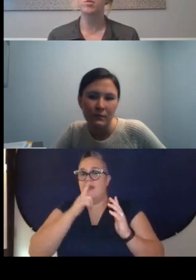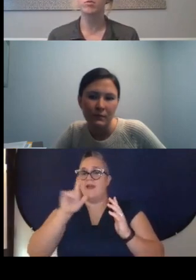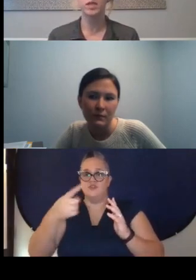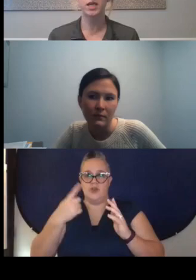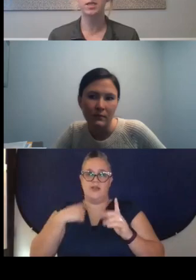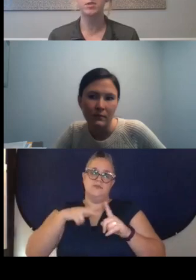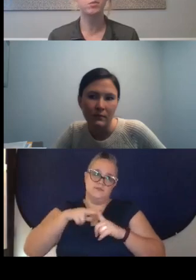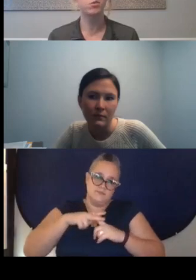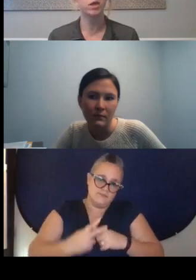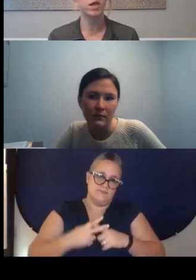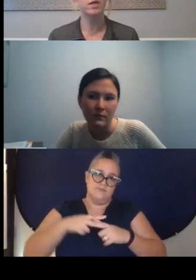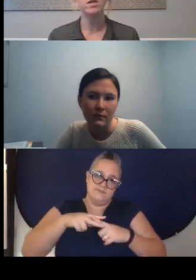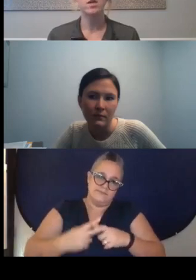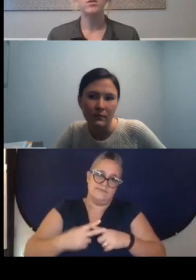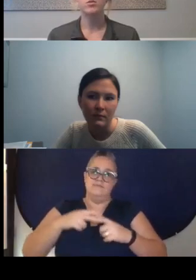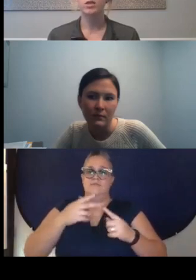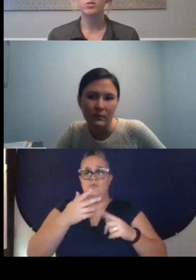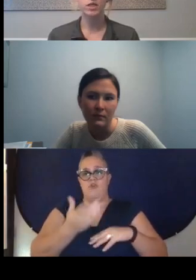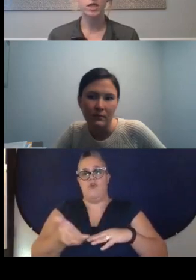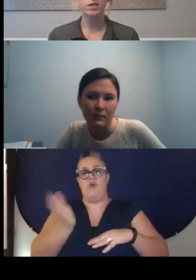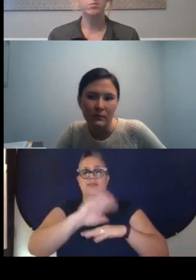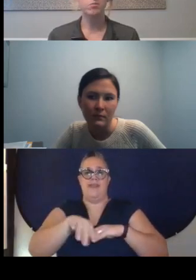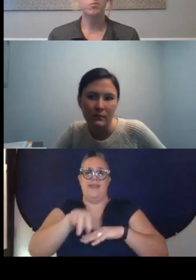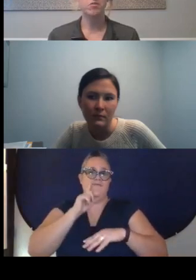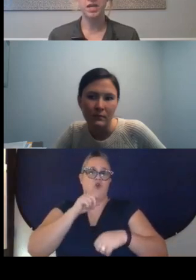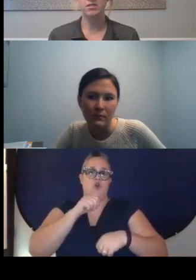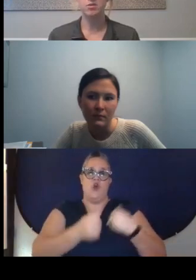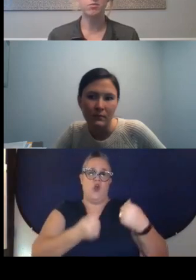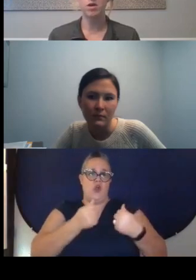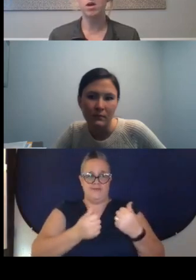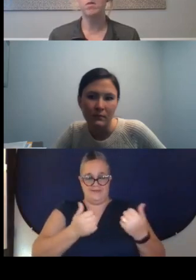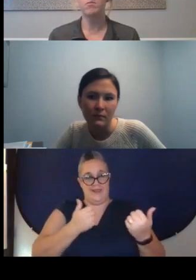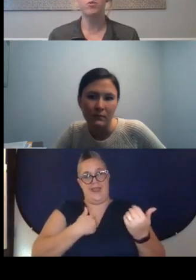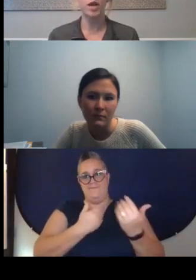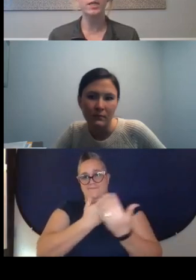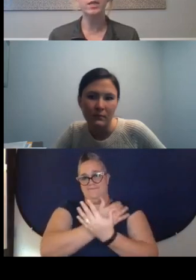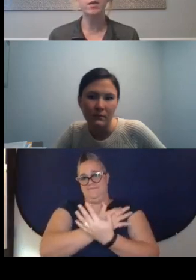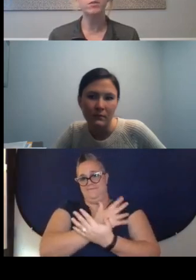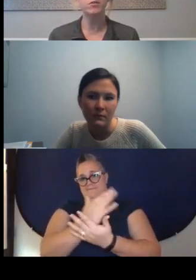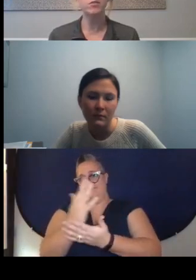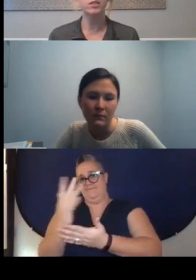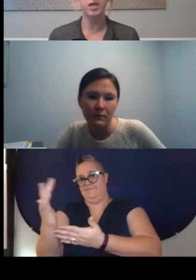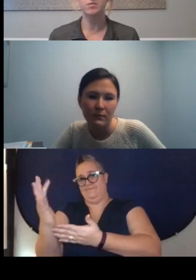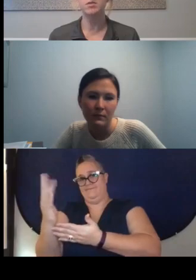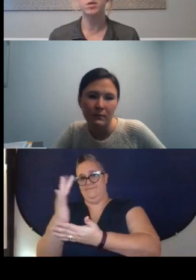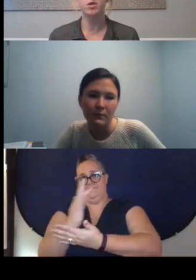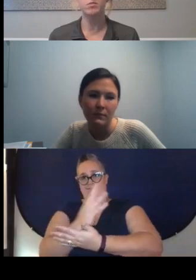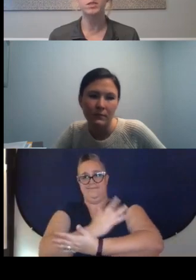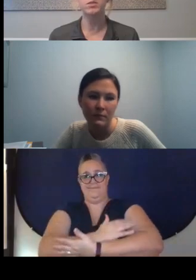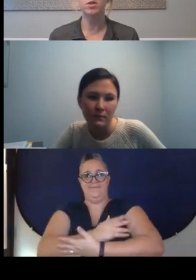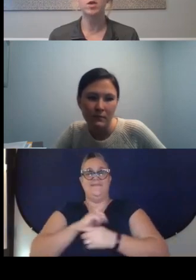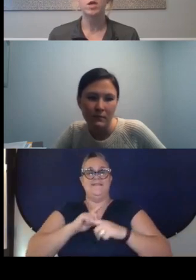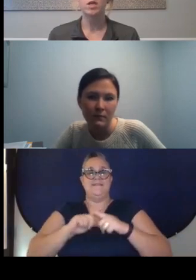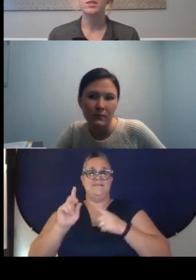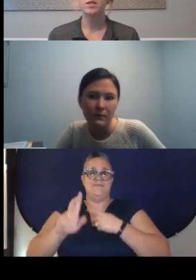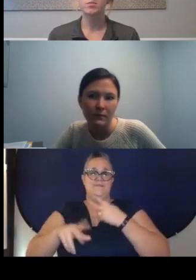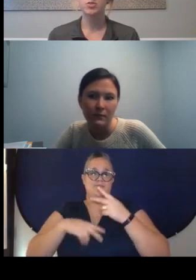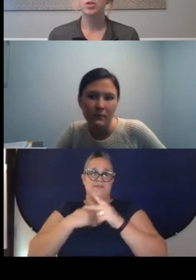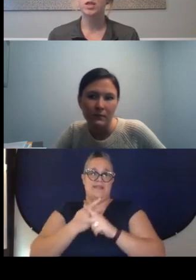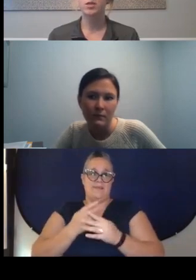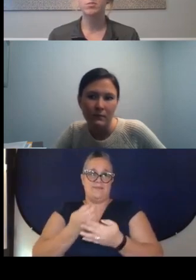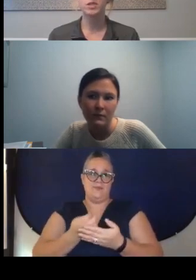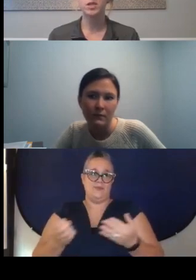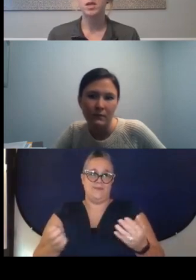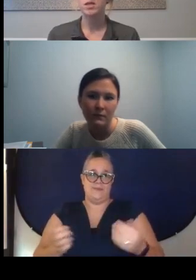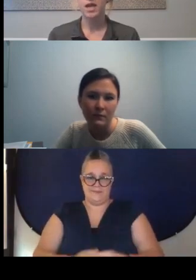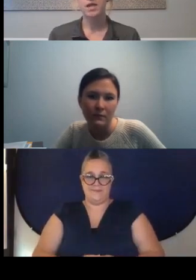like automotive mechanics might be working on. They're really working on a vast variety of different types of equipment. So like Sarah